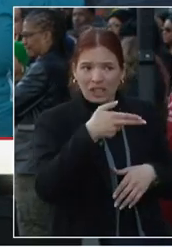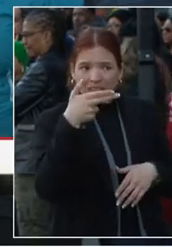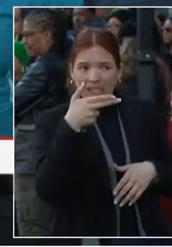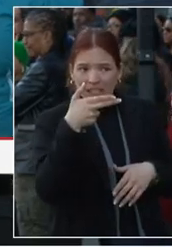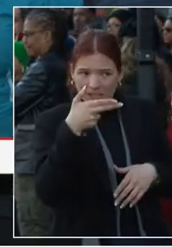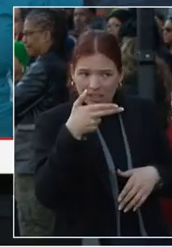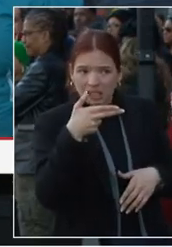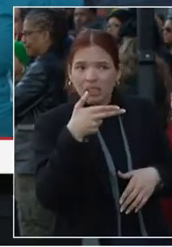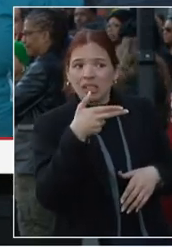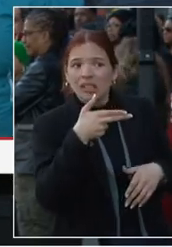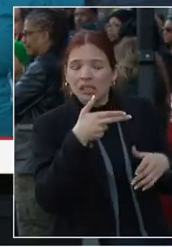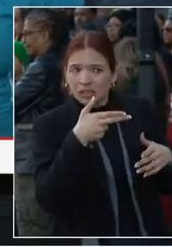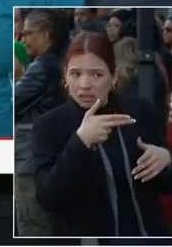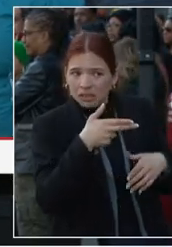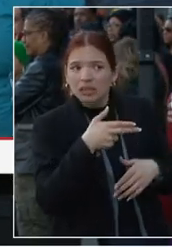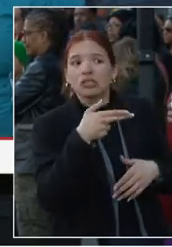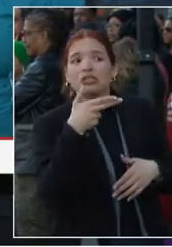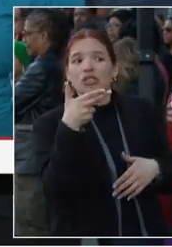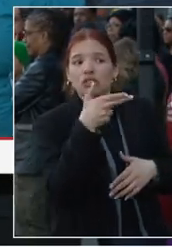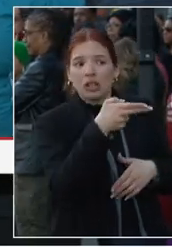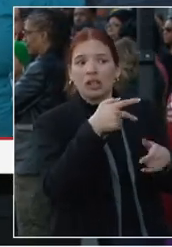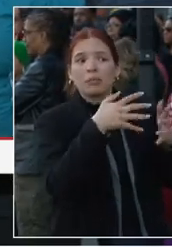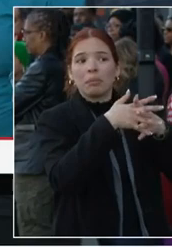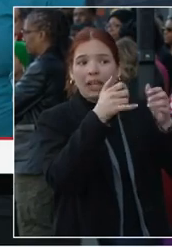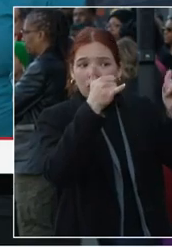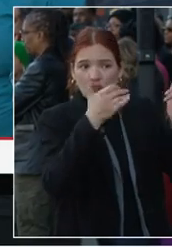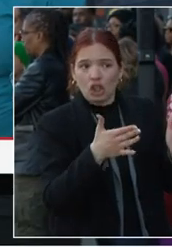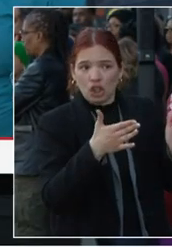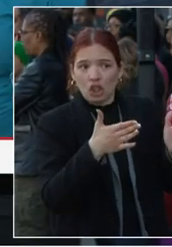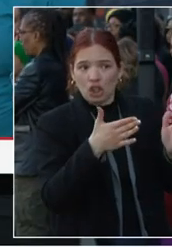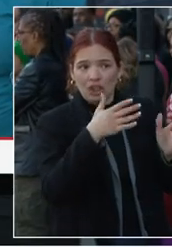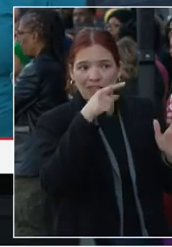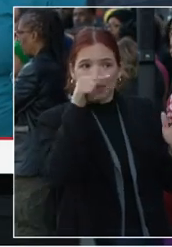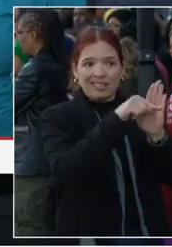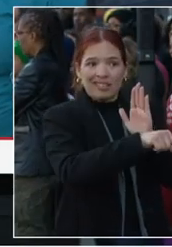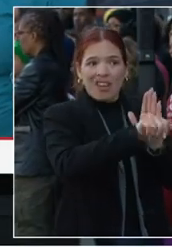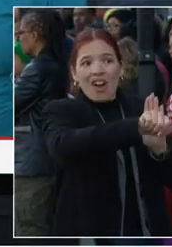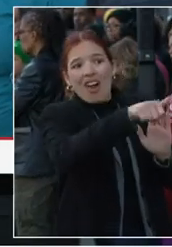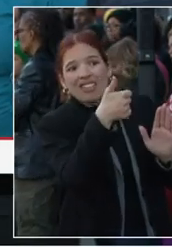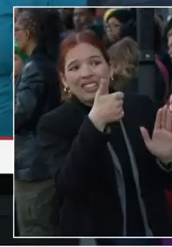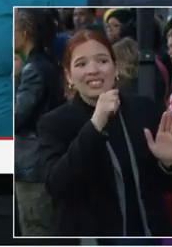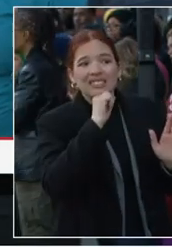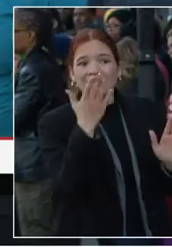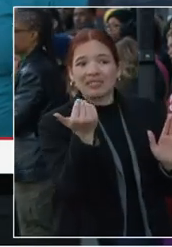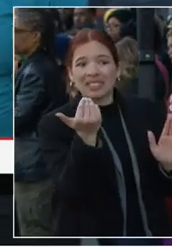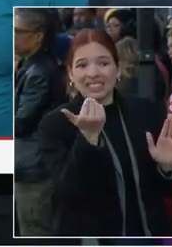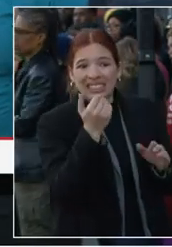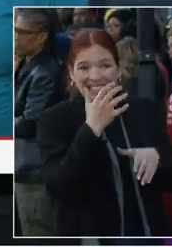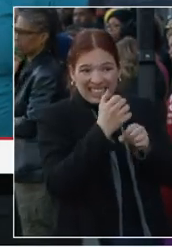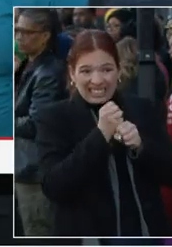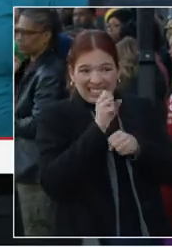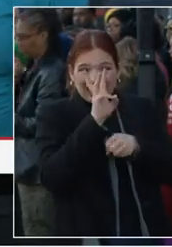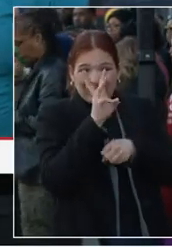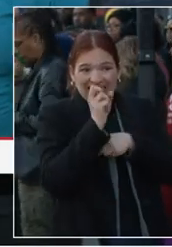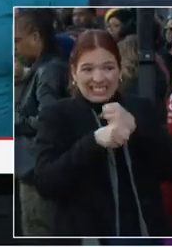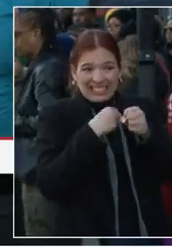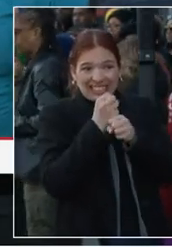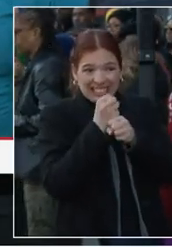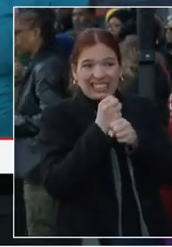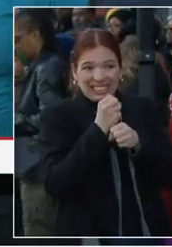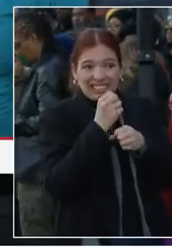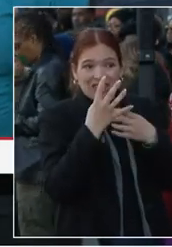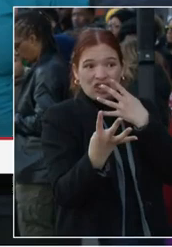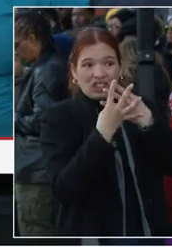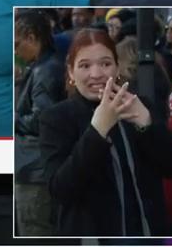another 15-year-old. He got 6 years because of juvenile sentencing rules. He'll be out at 21. Do you have a reaction to